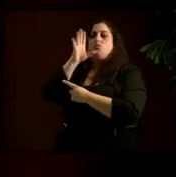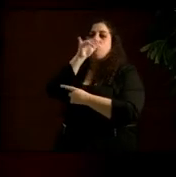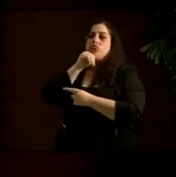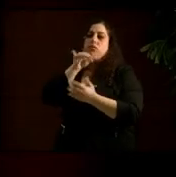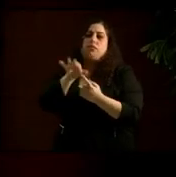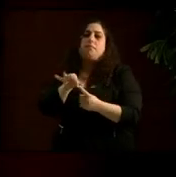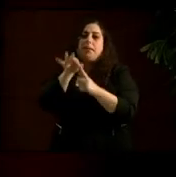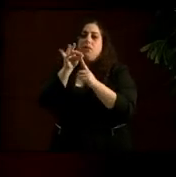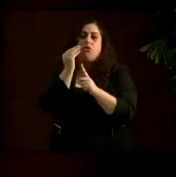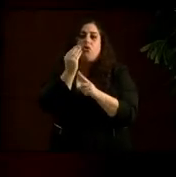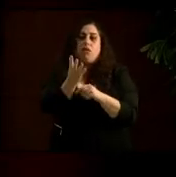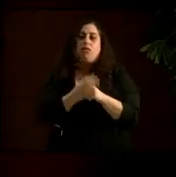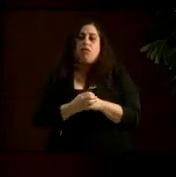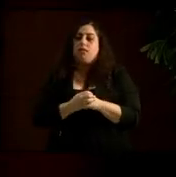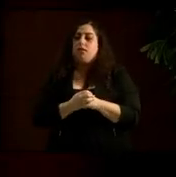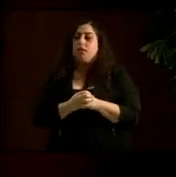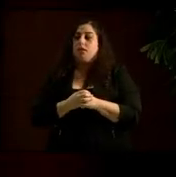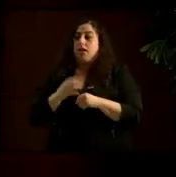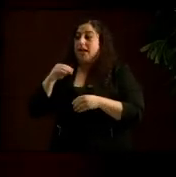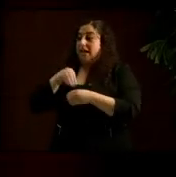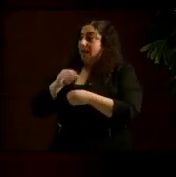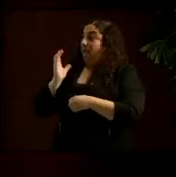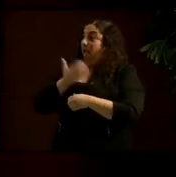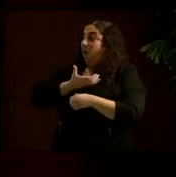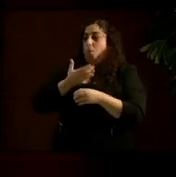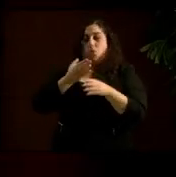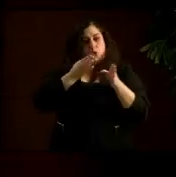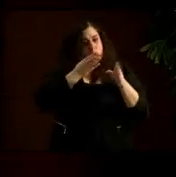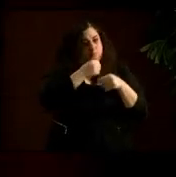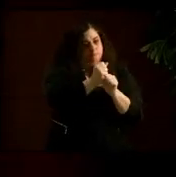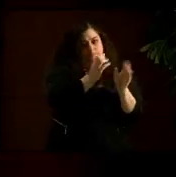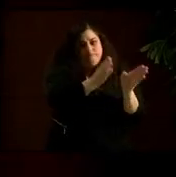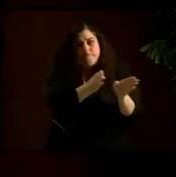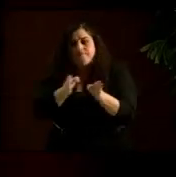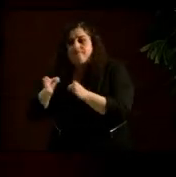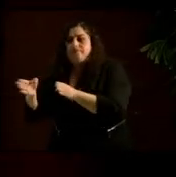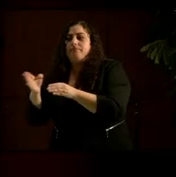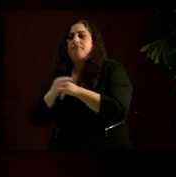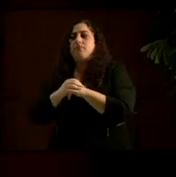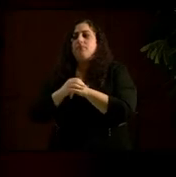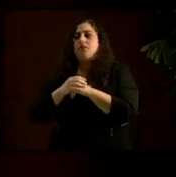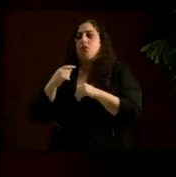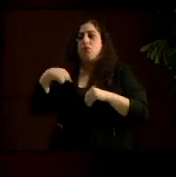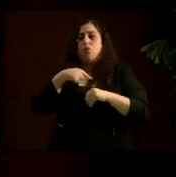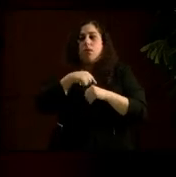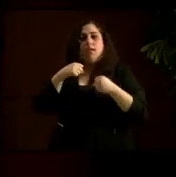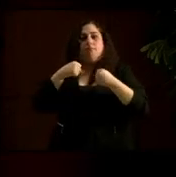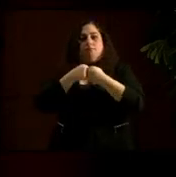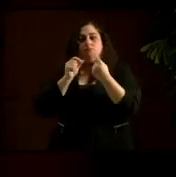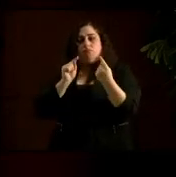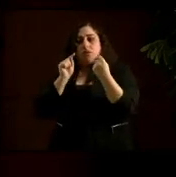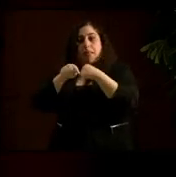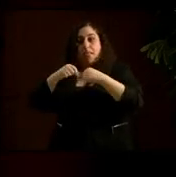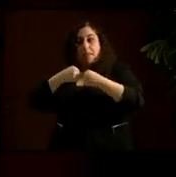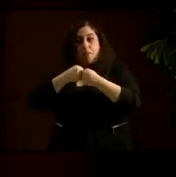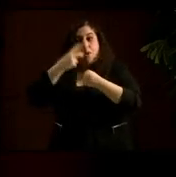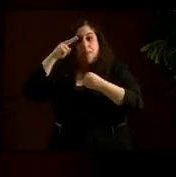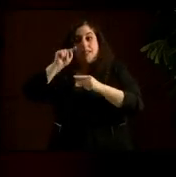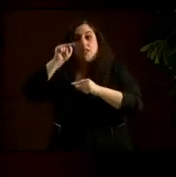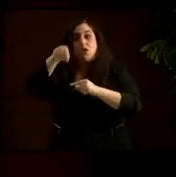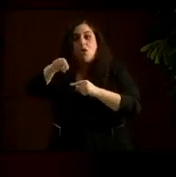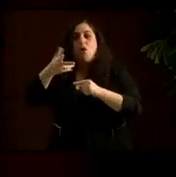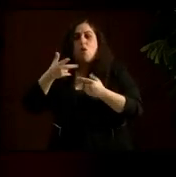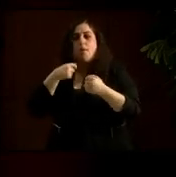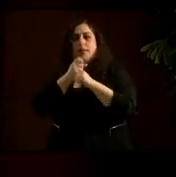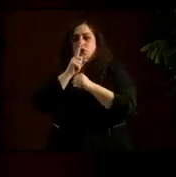strategic plan, where we are transcending borders and transforming lives. When we launched the plan last fall, we were in